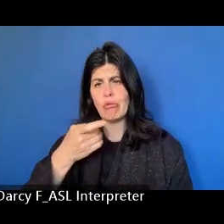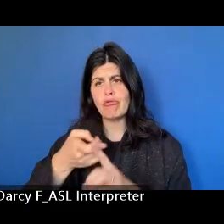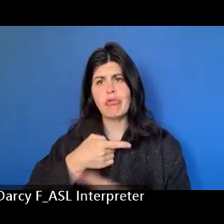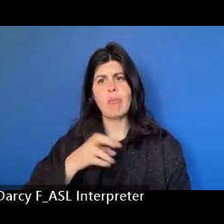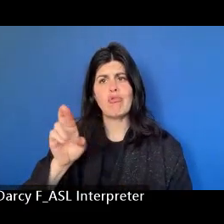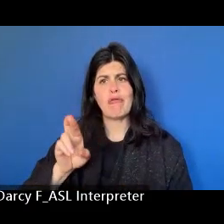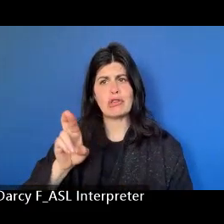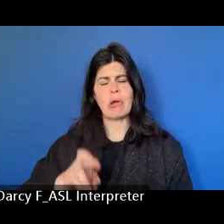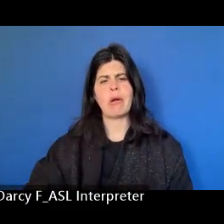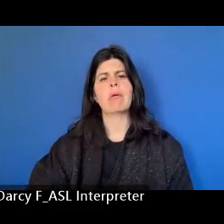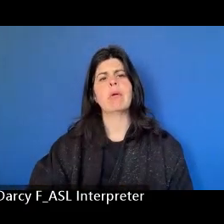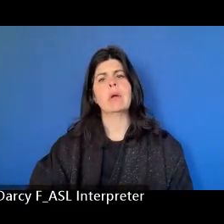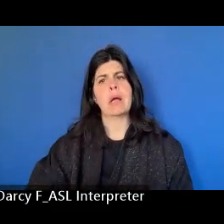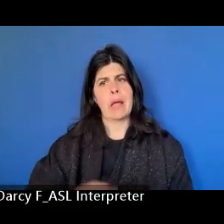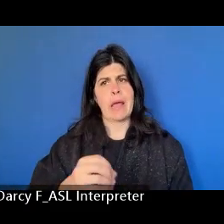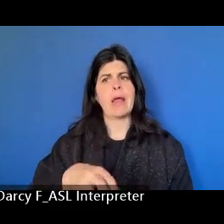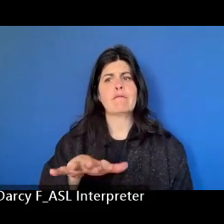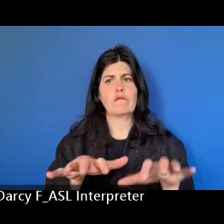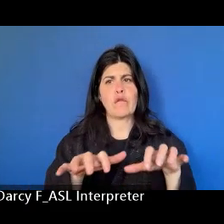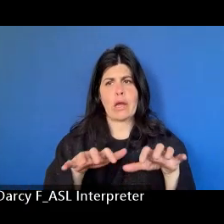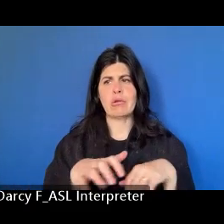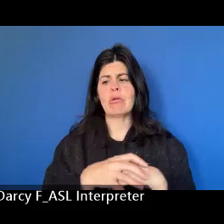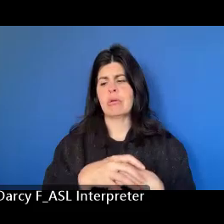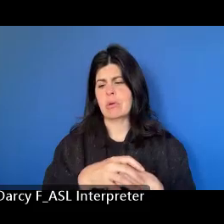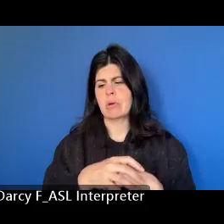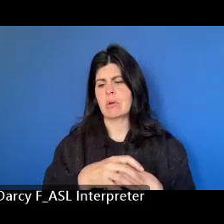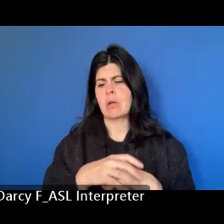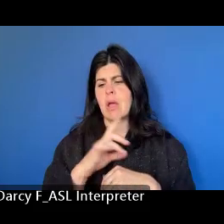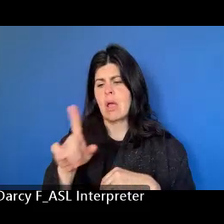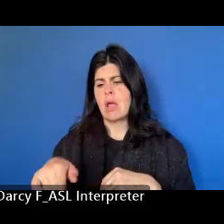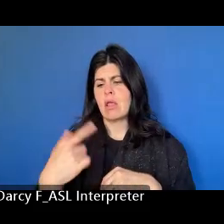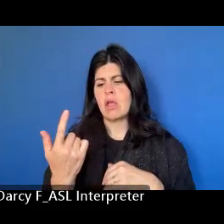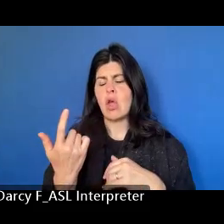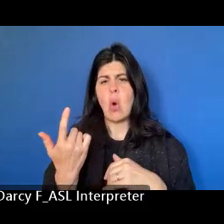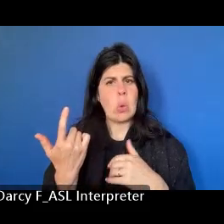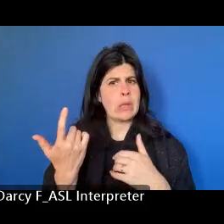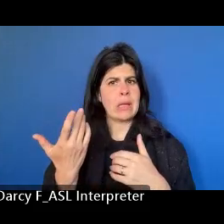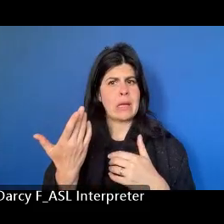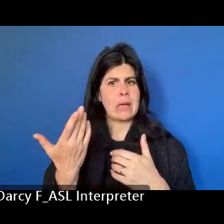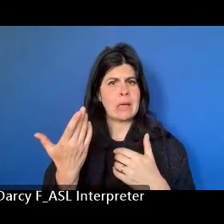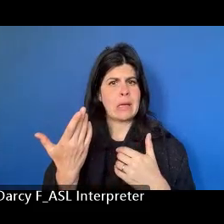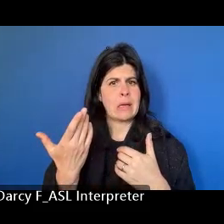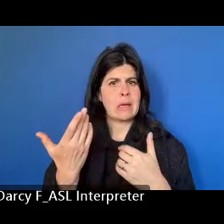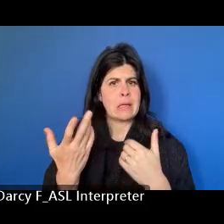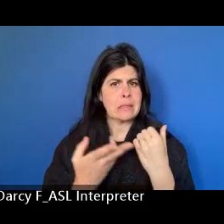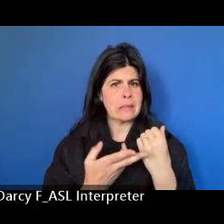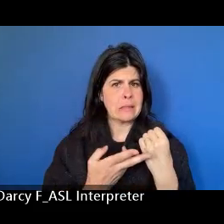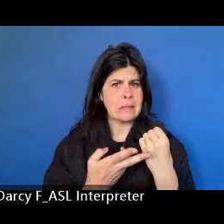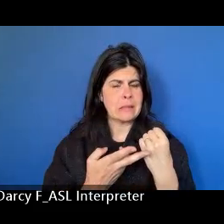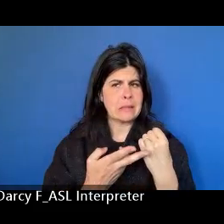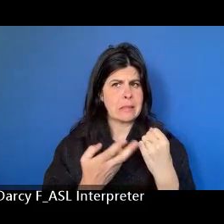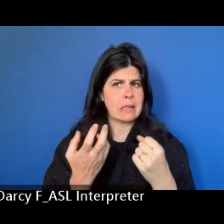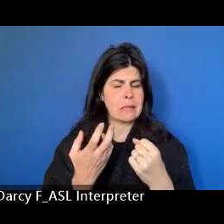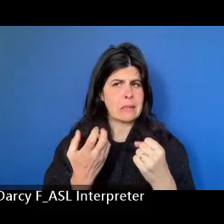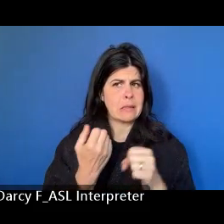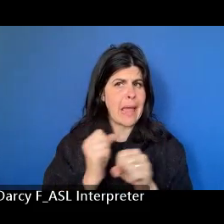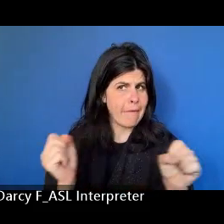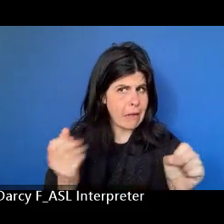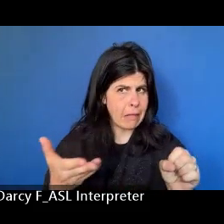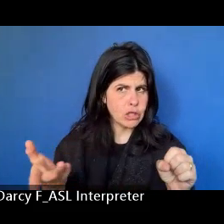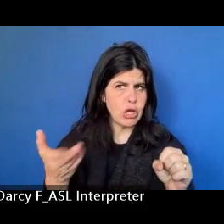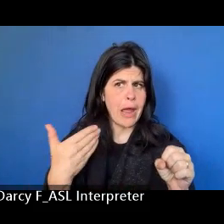refrigerator and freezer. And the only saving thing she had was that she has